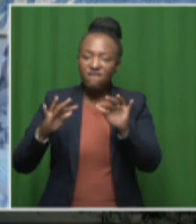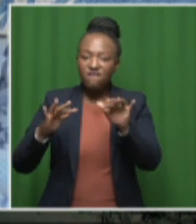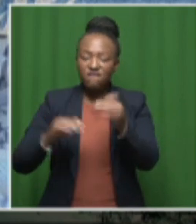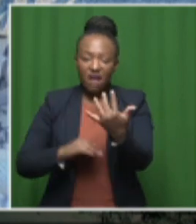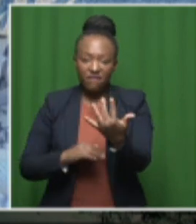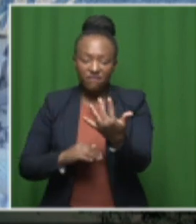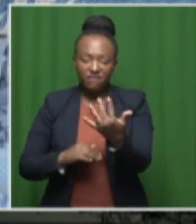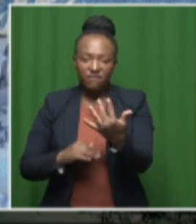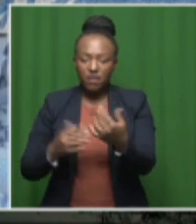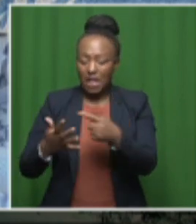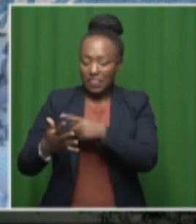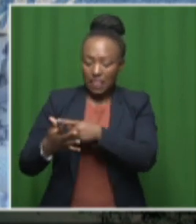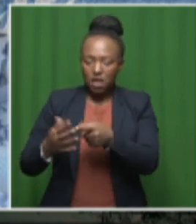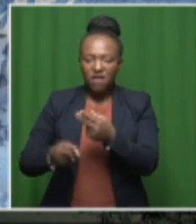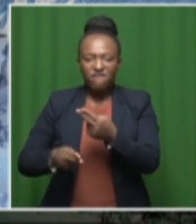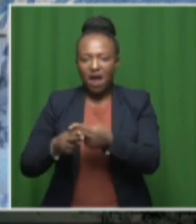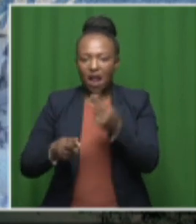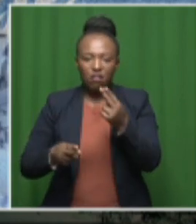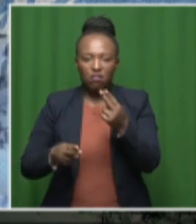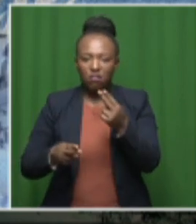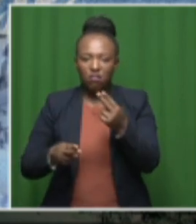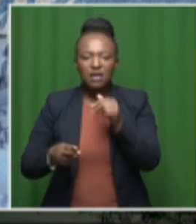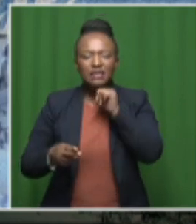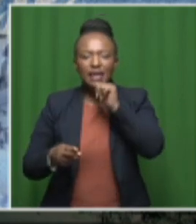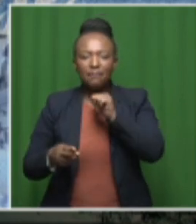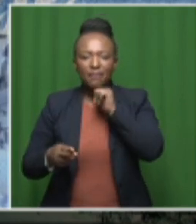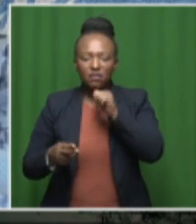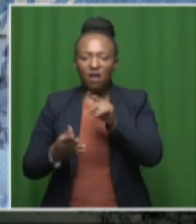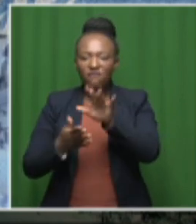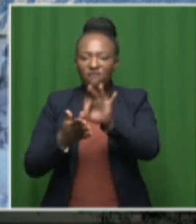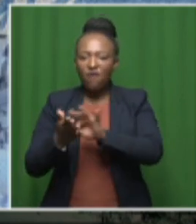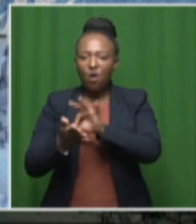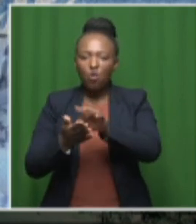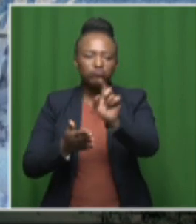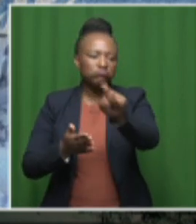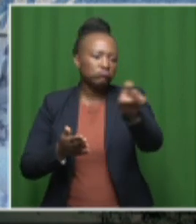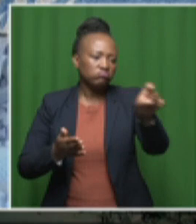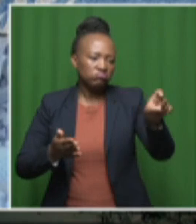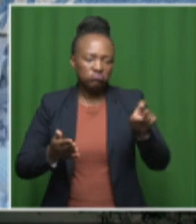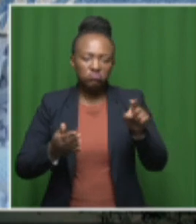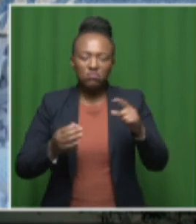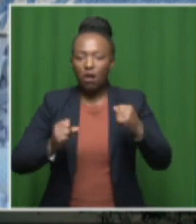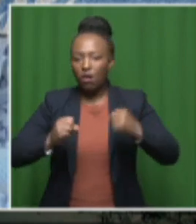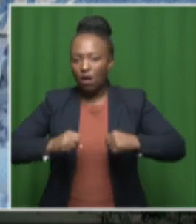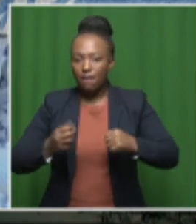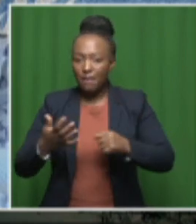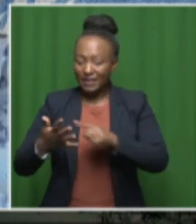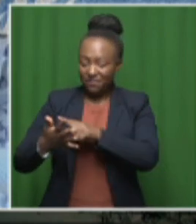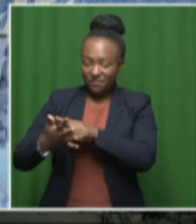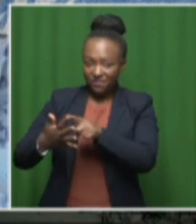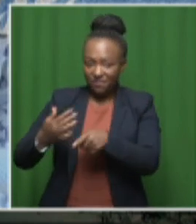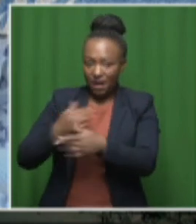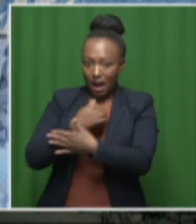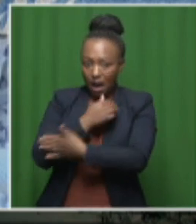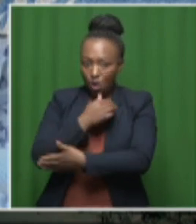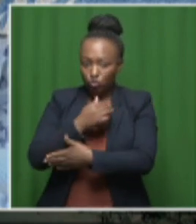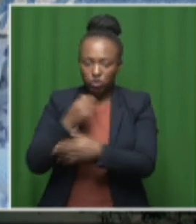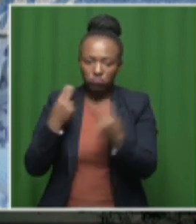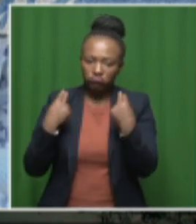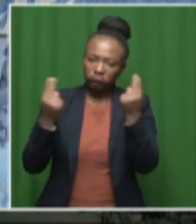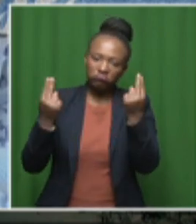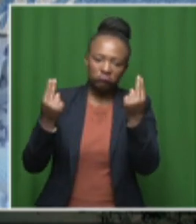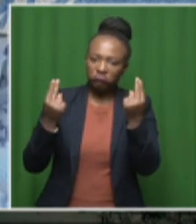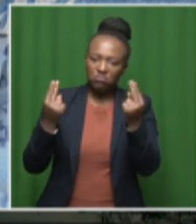the final word. So no matter how many votes are in favor of a resolution, if any of those nations veto it, it's out the